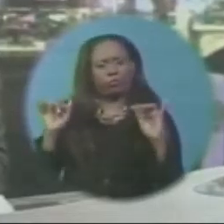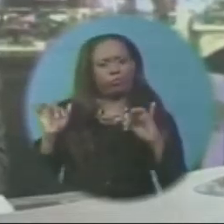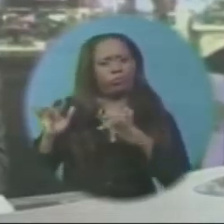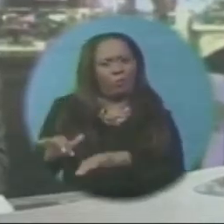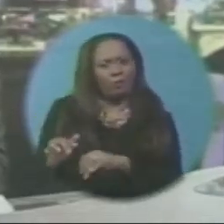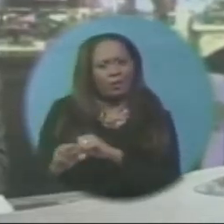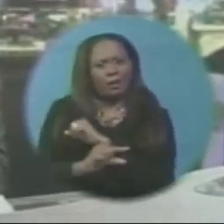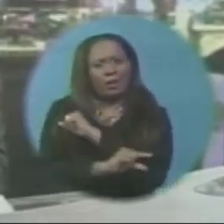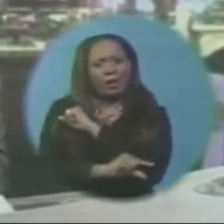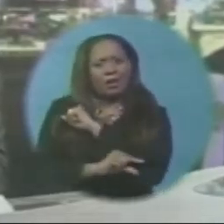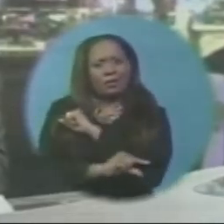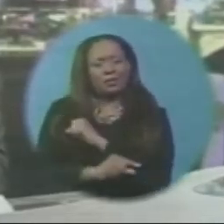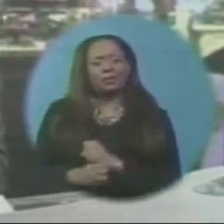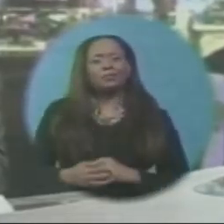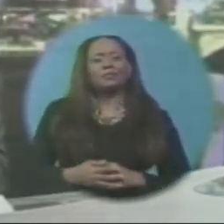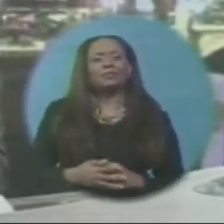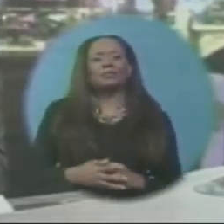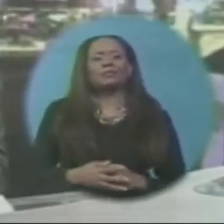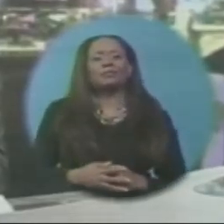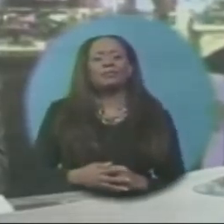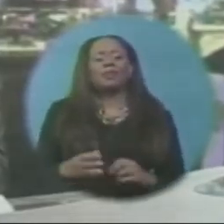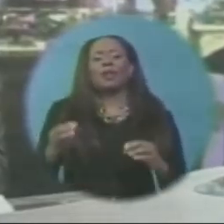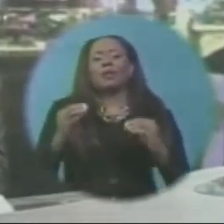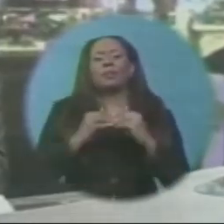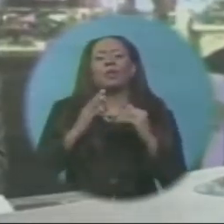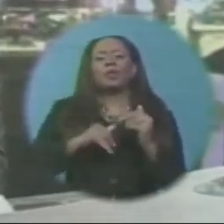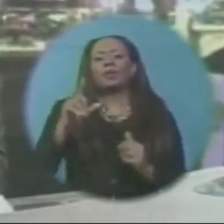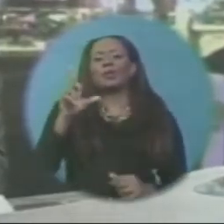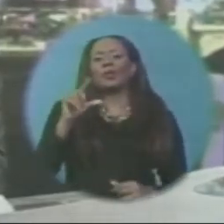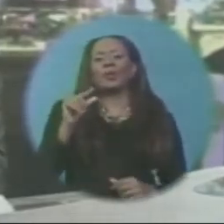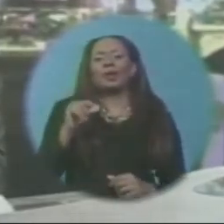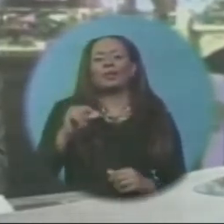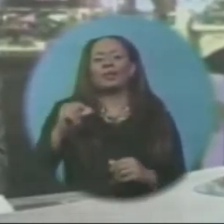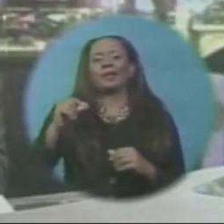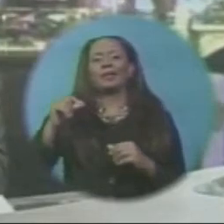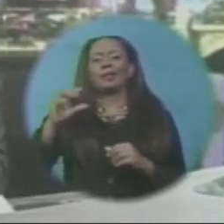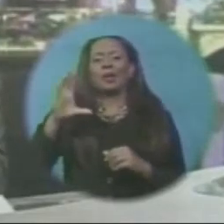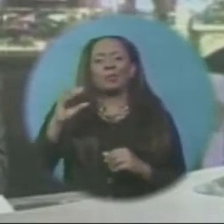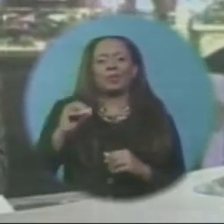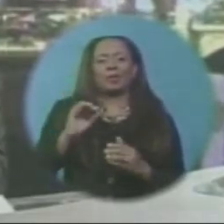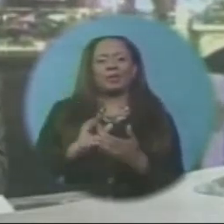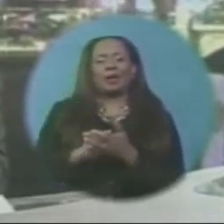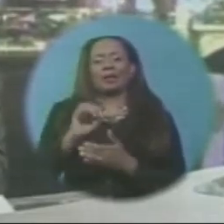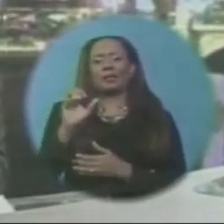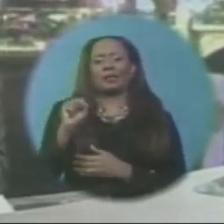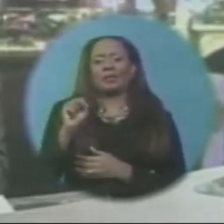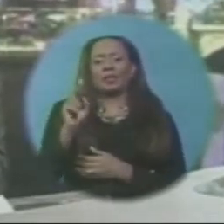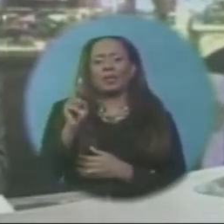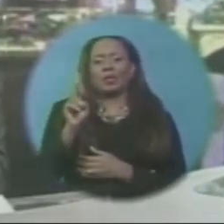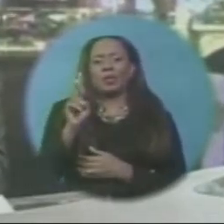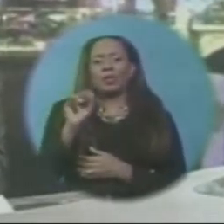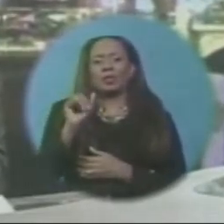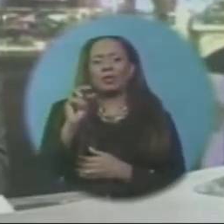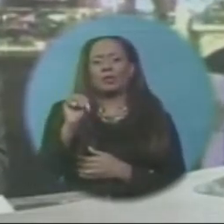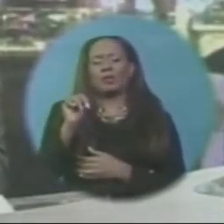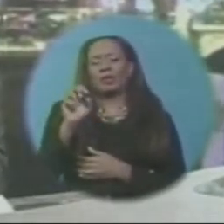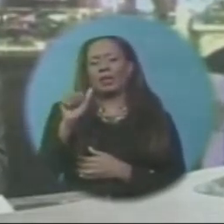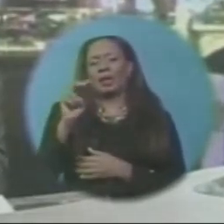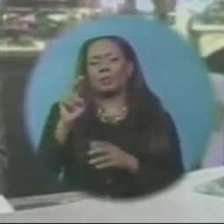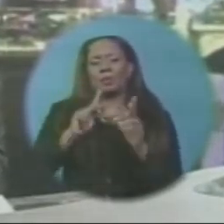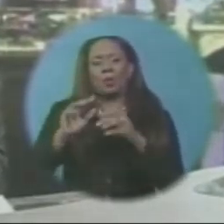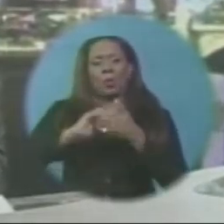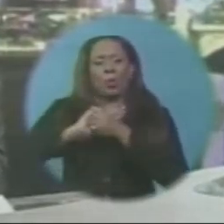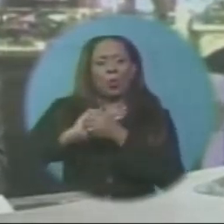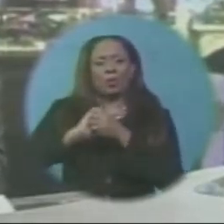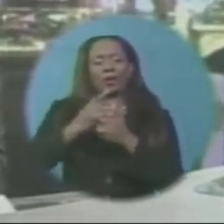He added there are more than 20 Surinamese-owned companies operating in Guyana, while several huge Trinidadian companies have